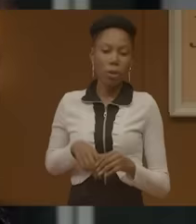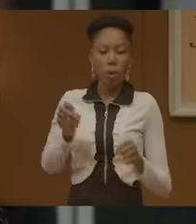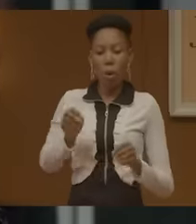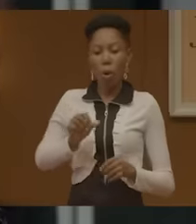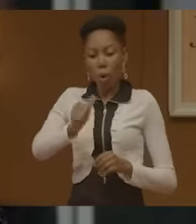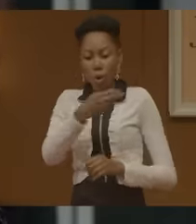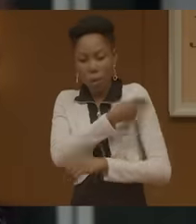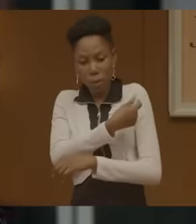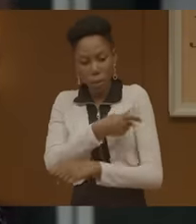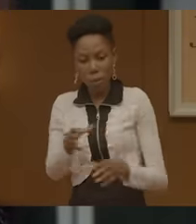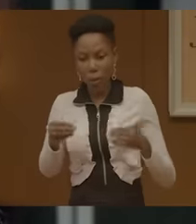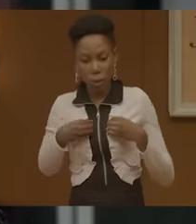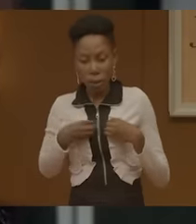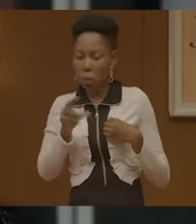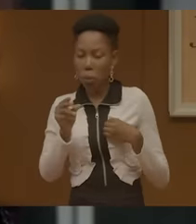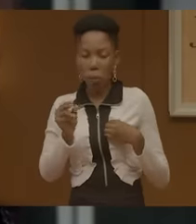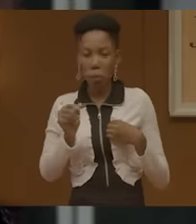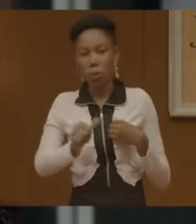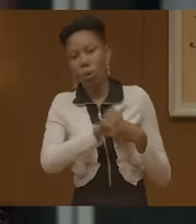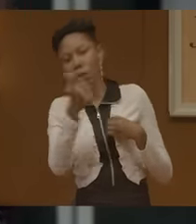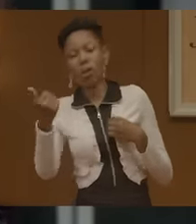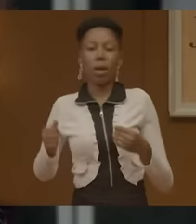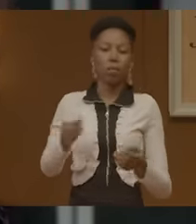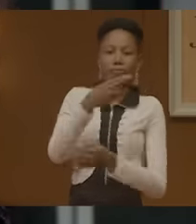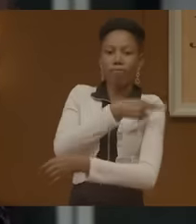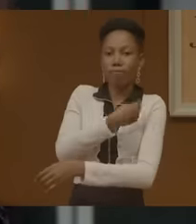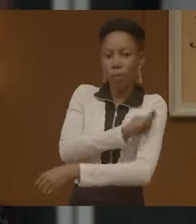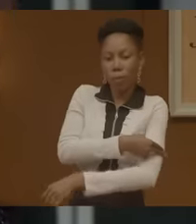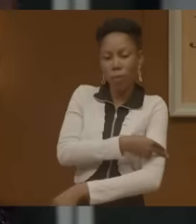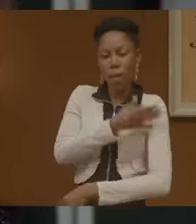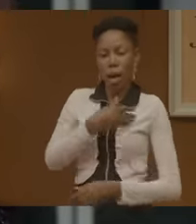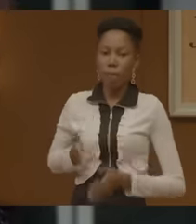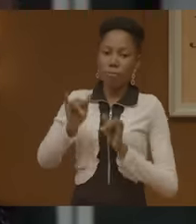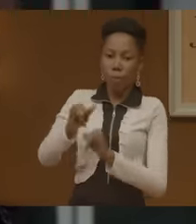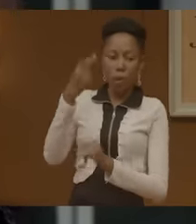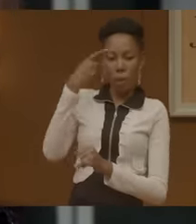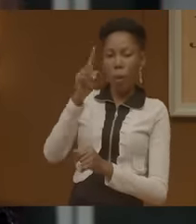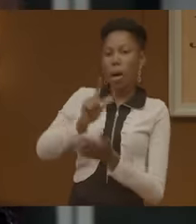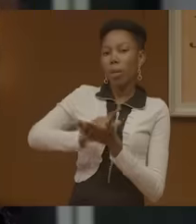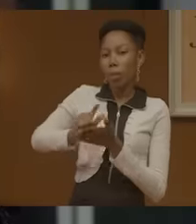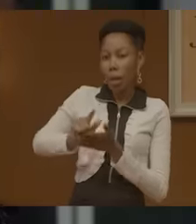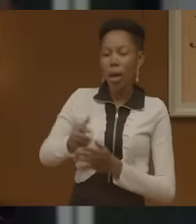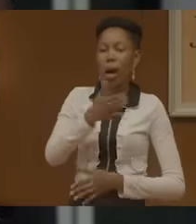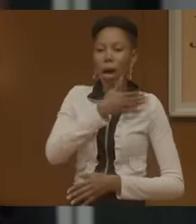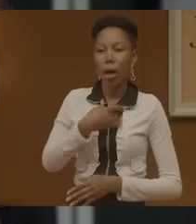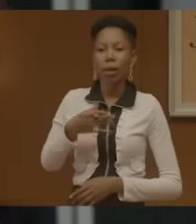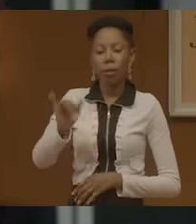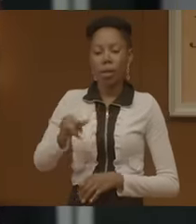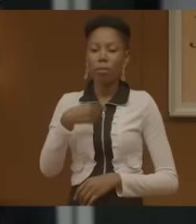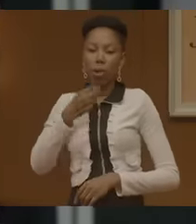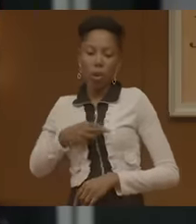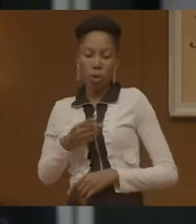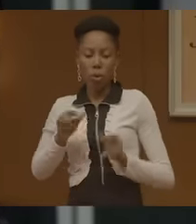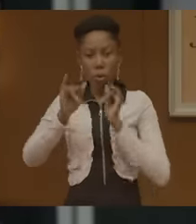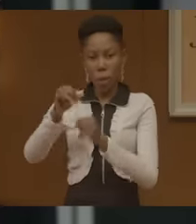Island. That is where they now admitted, they placed him on emergency for a week. After a week, they refer us to the ward. So we